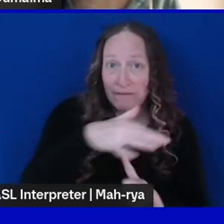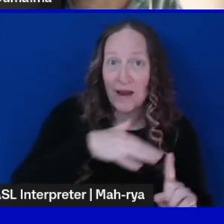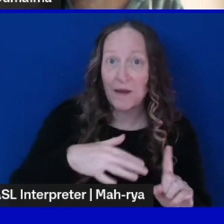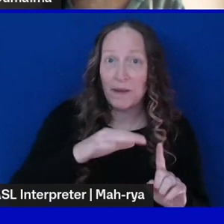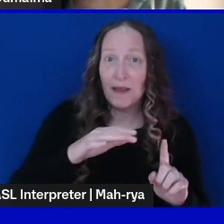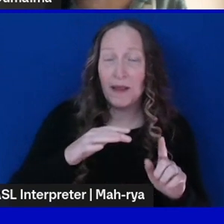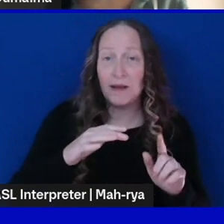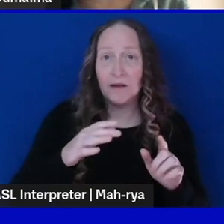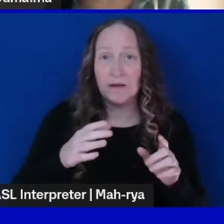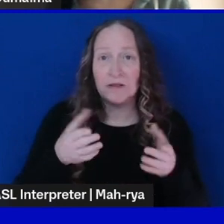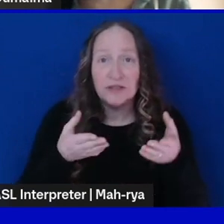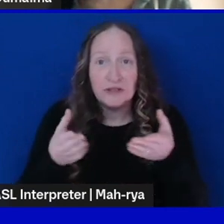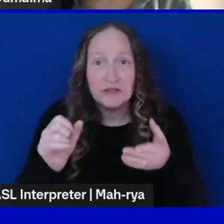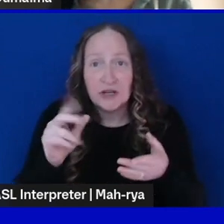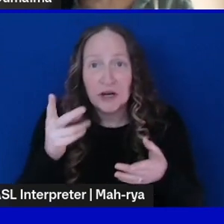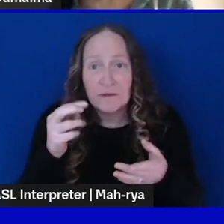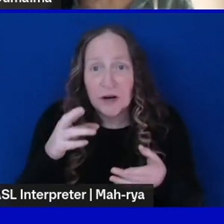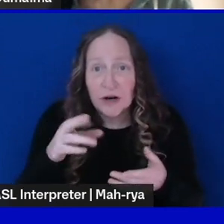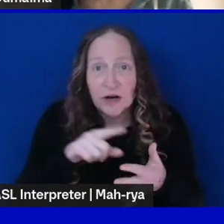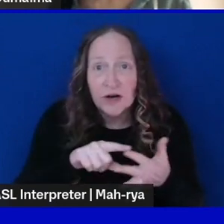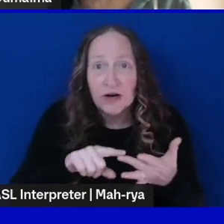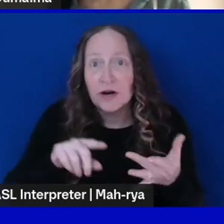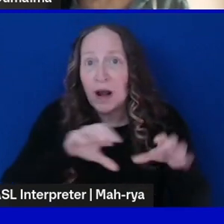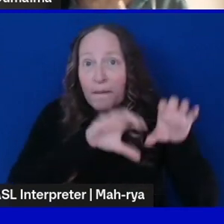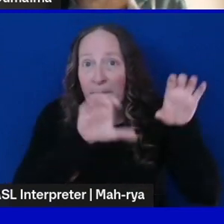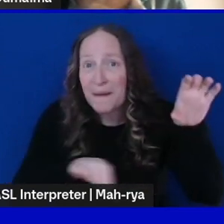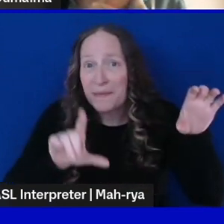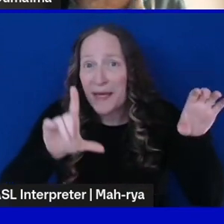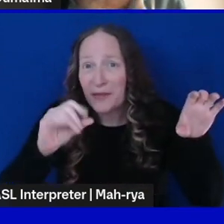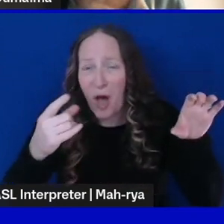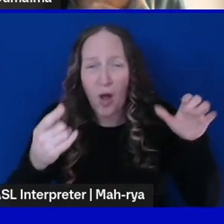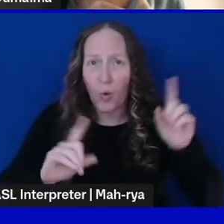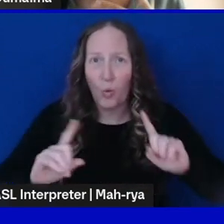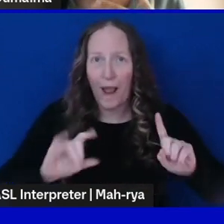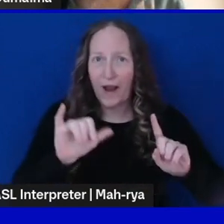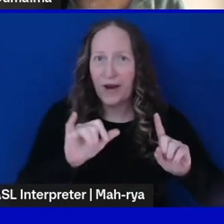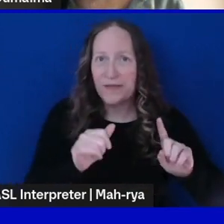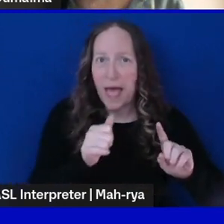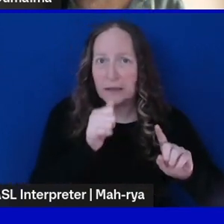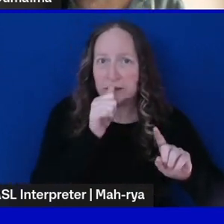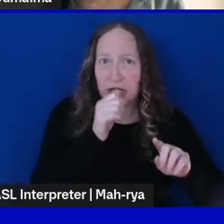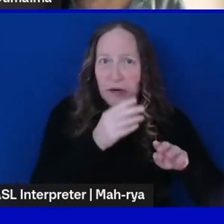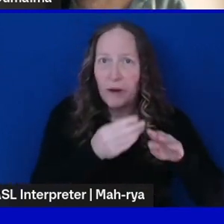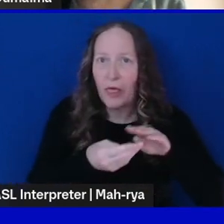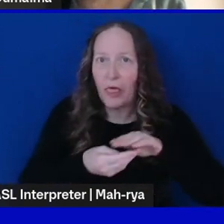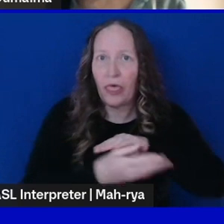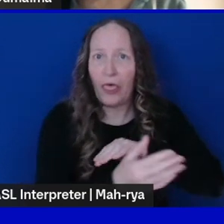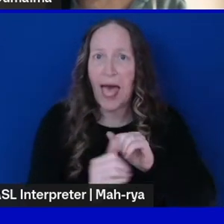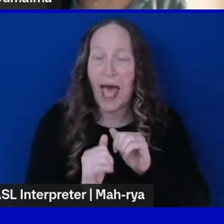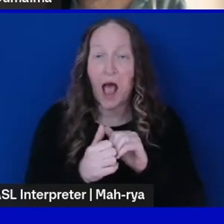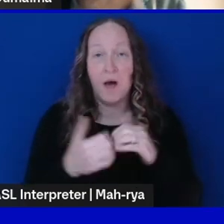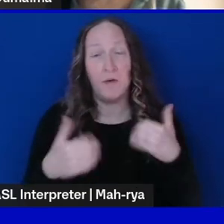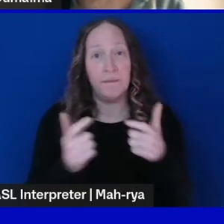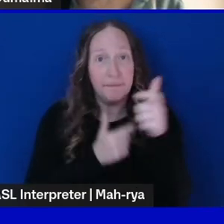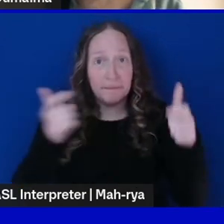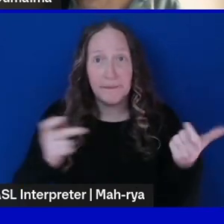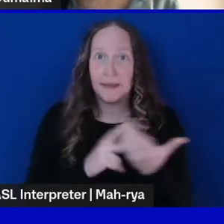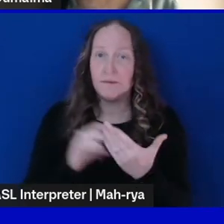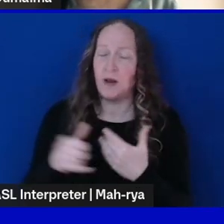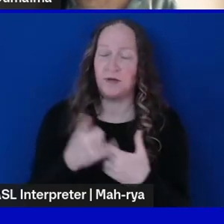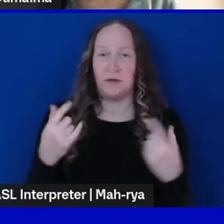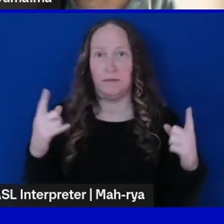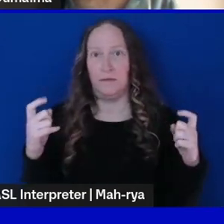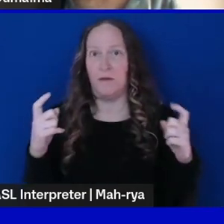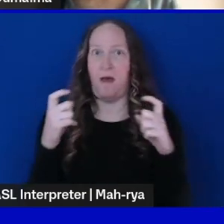a server through pipeline logs? So it gets complicated with big projects, and they're scaling in